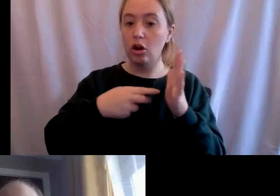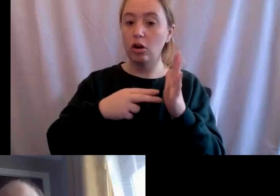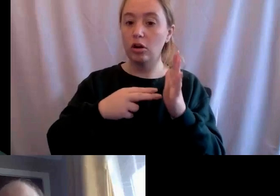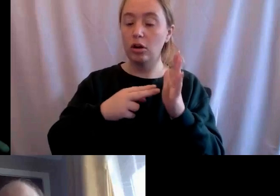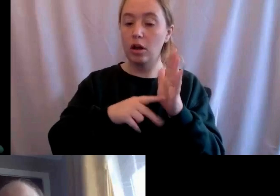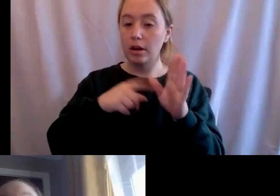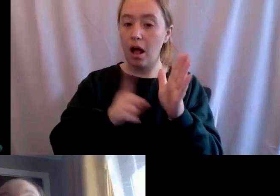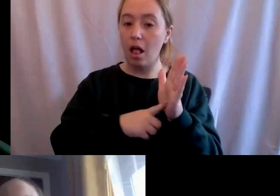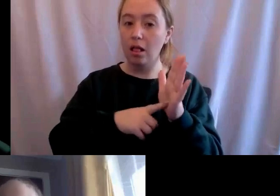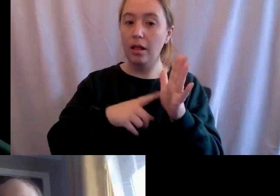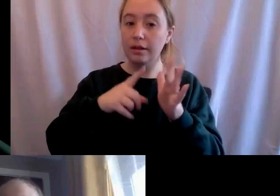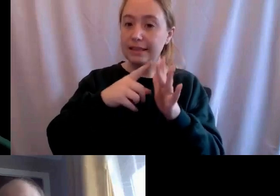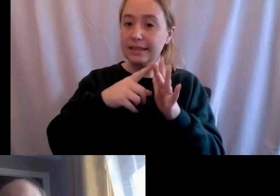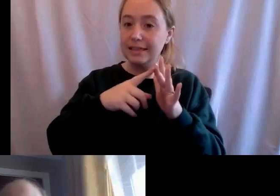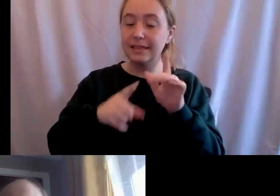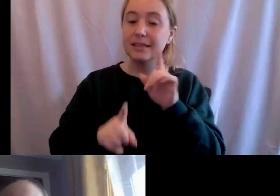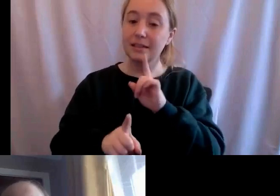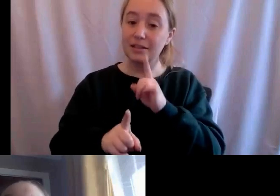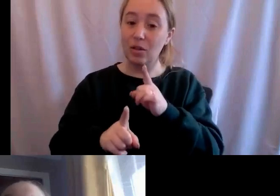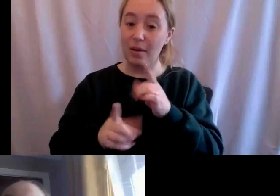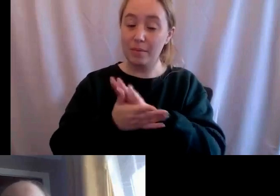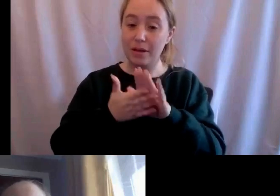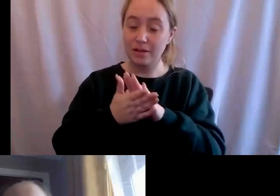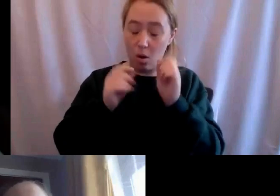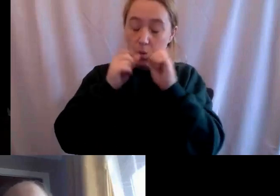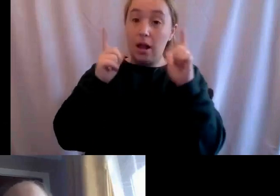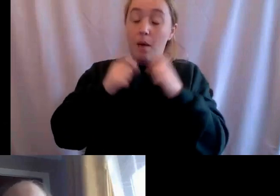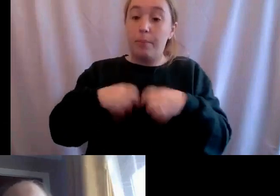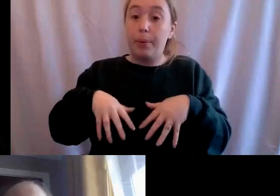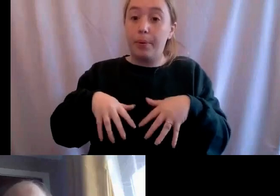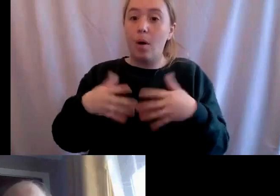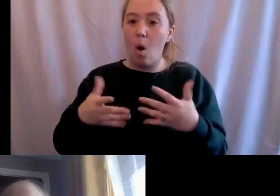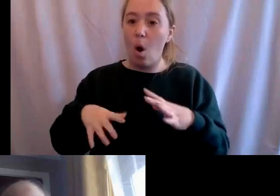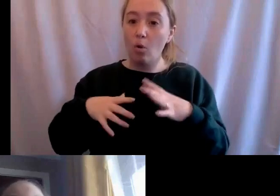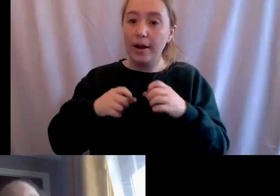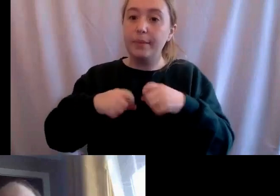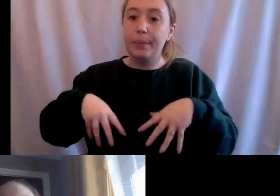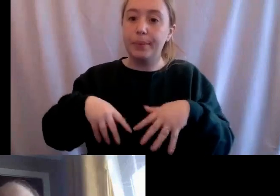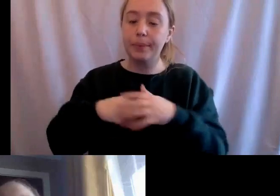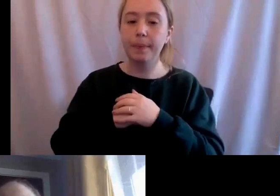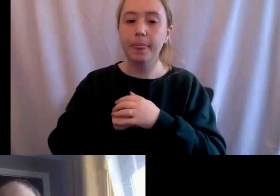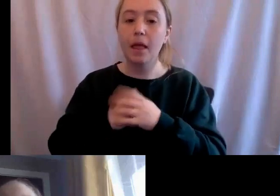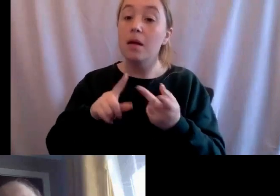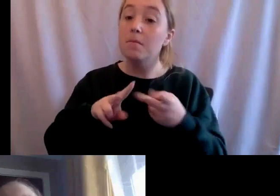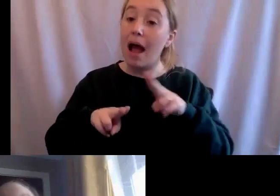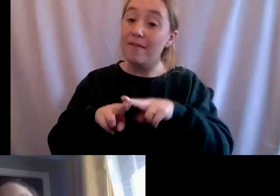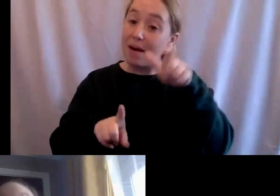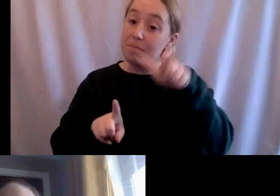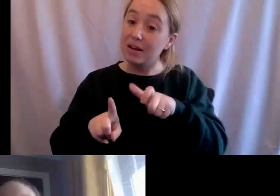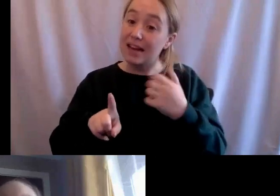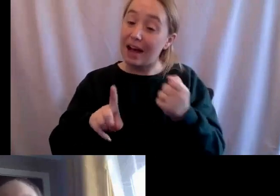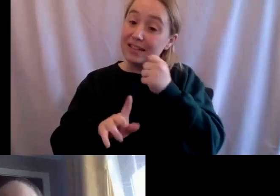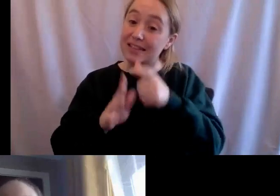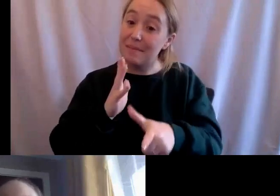already started to urinate, or it's already happened. Patients with physical disabilities may struggle to get out of the bed and have